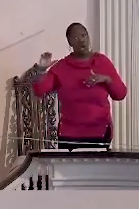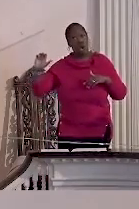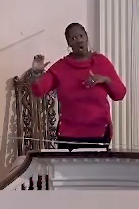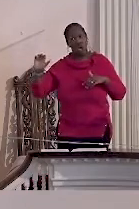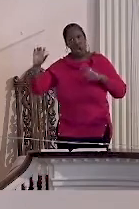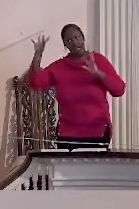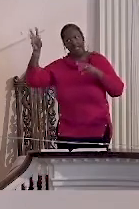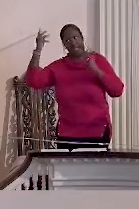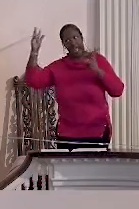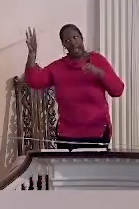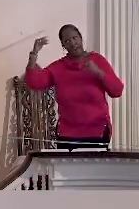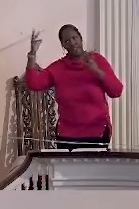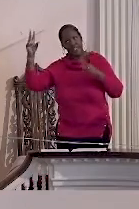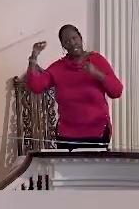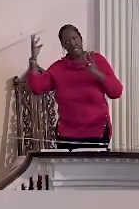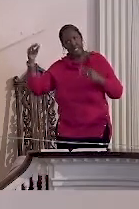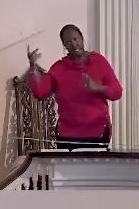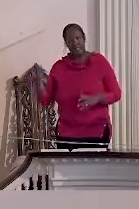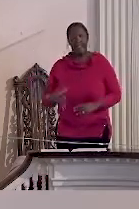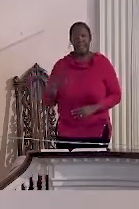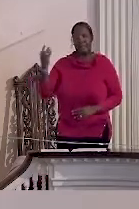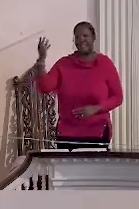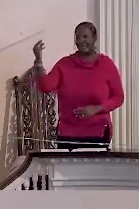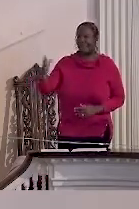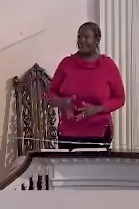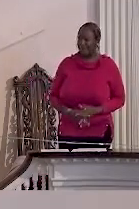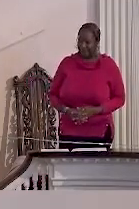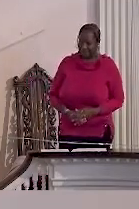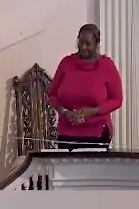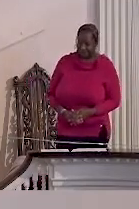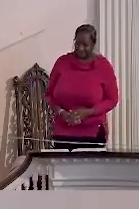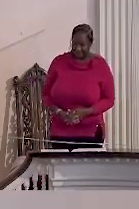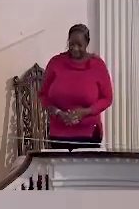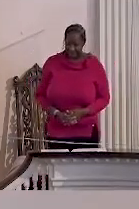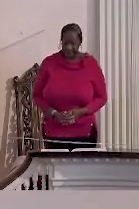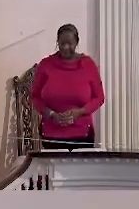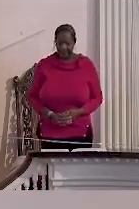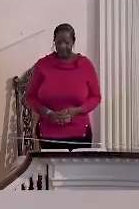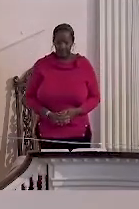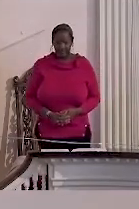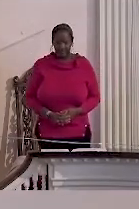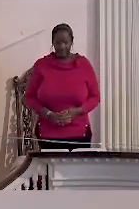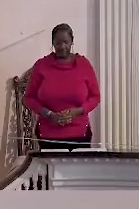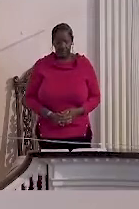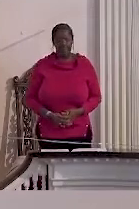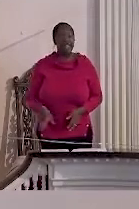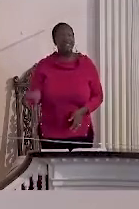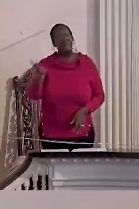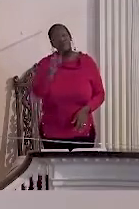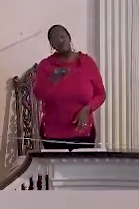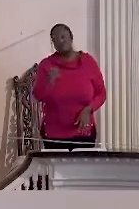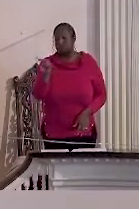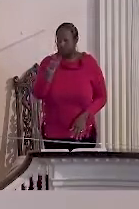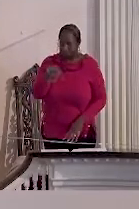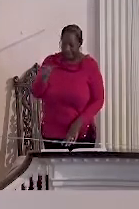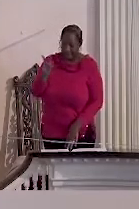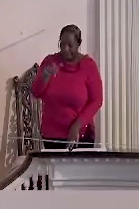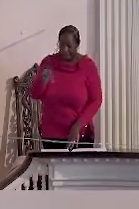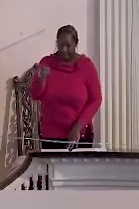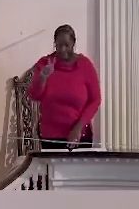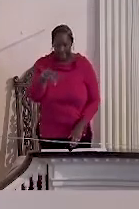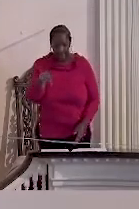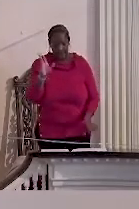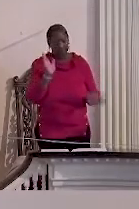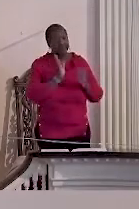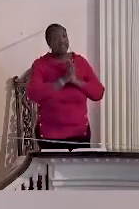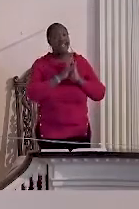the siren of the day. After looking for a long time, Emilio climbed down and